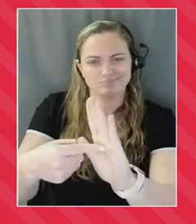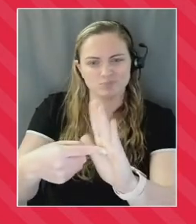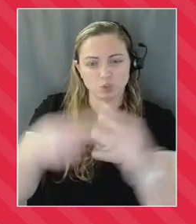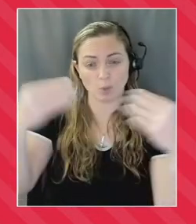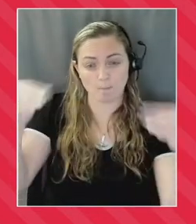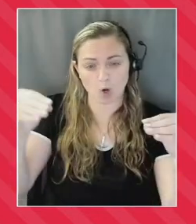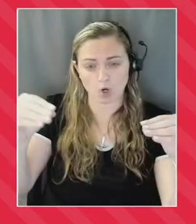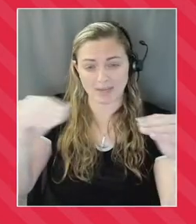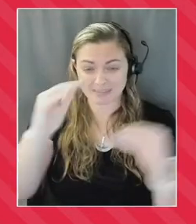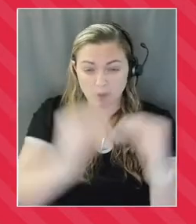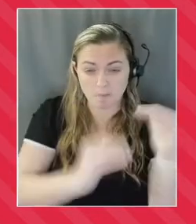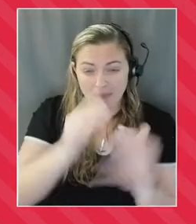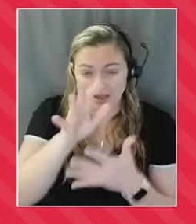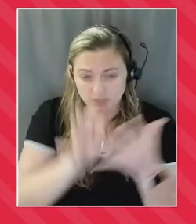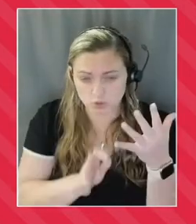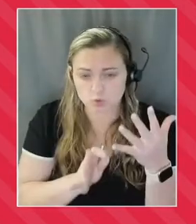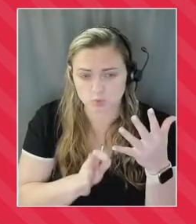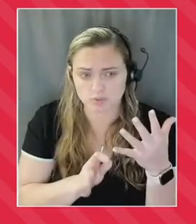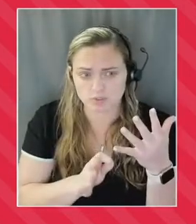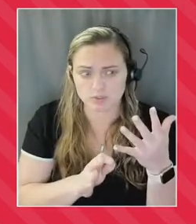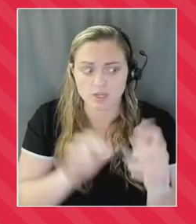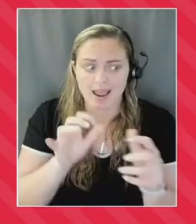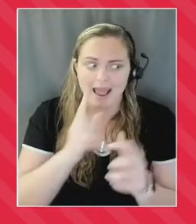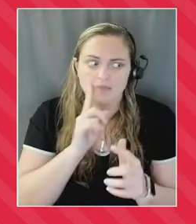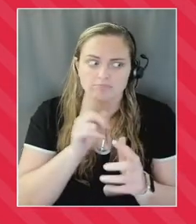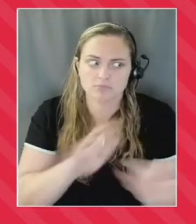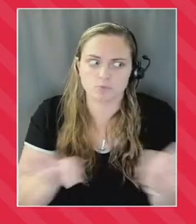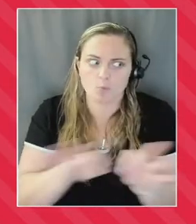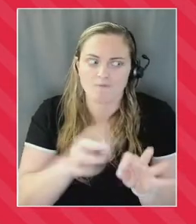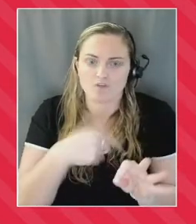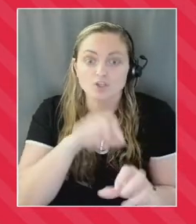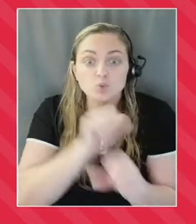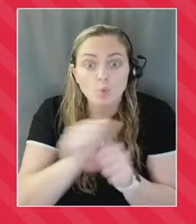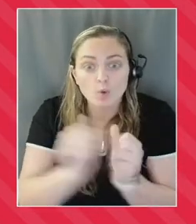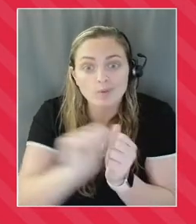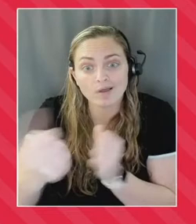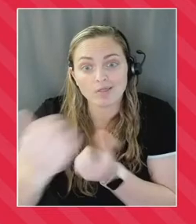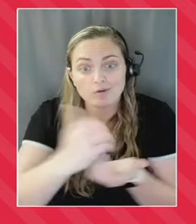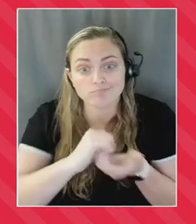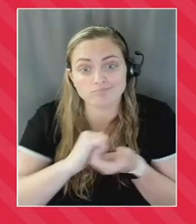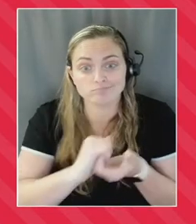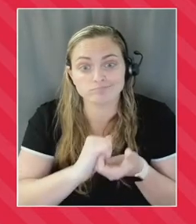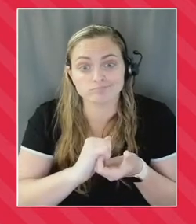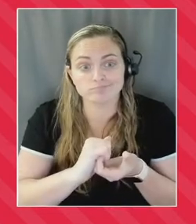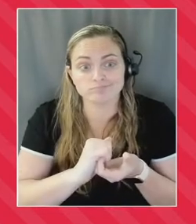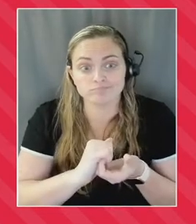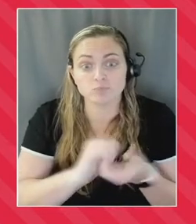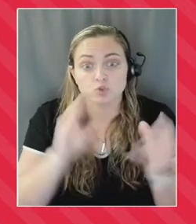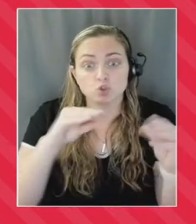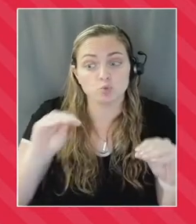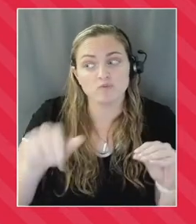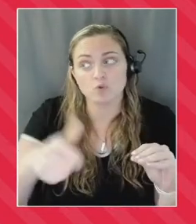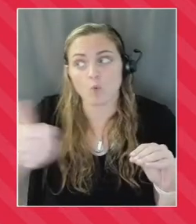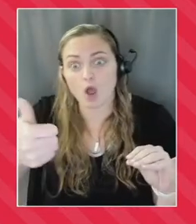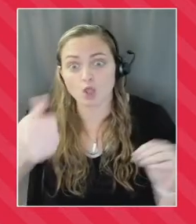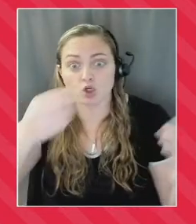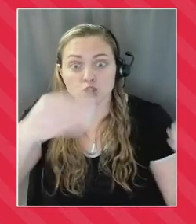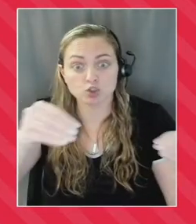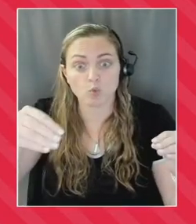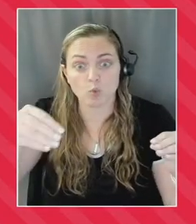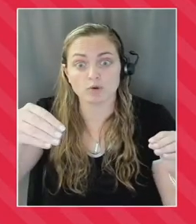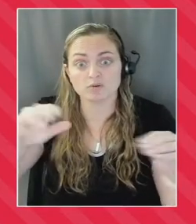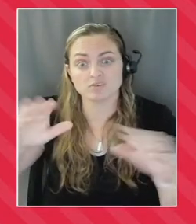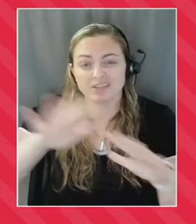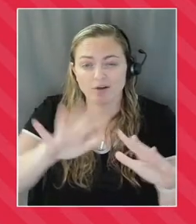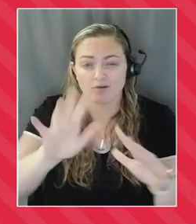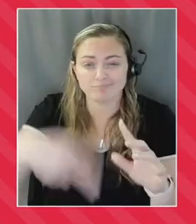The key for us, and to work with key retail partners, is that you essentially move out of center store and you get to many other areas of the store that are high